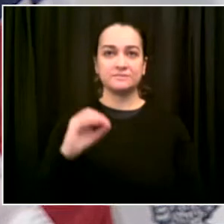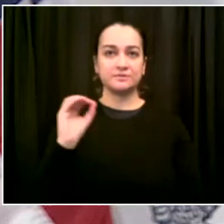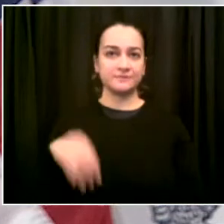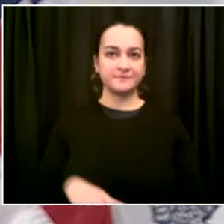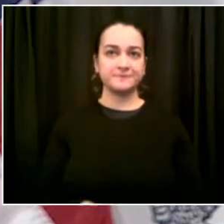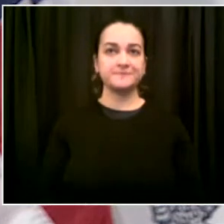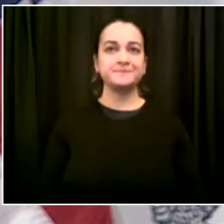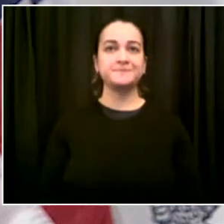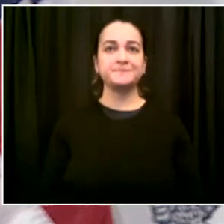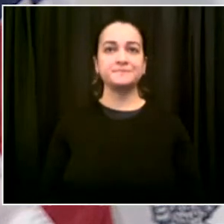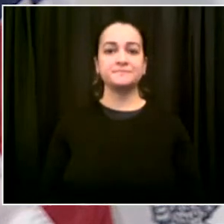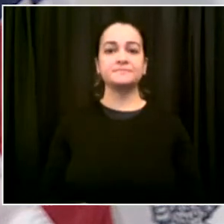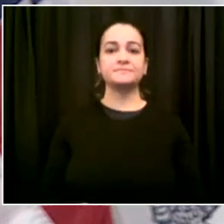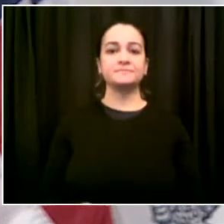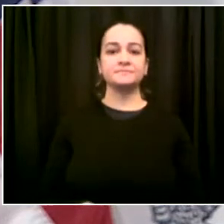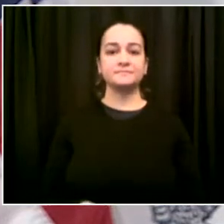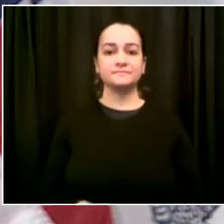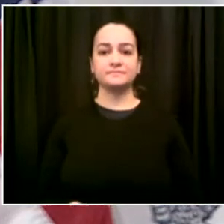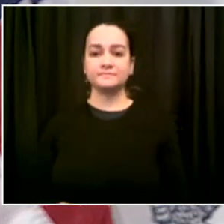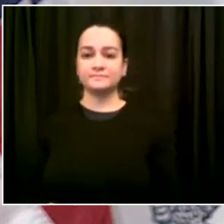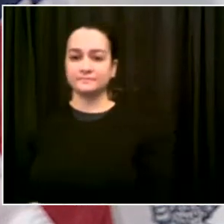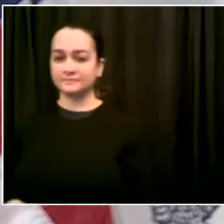the storm and everything we're facing with it.